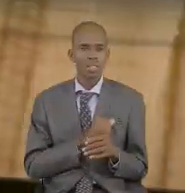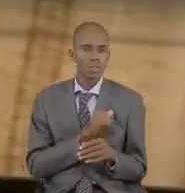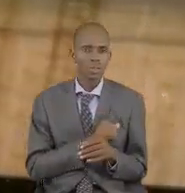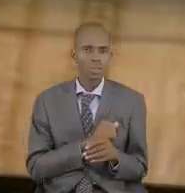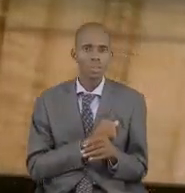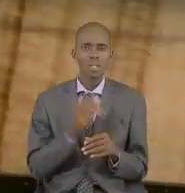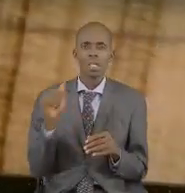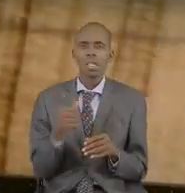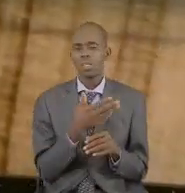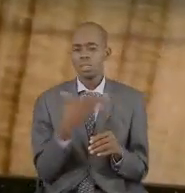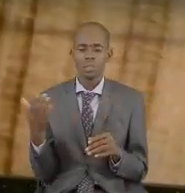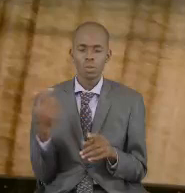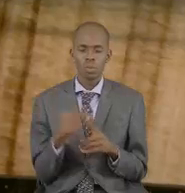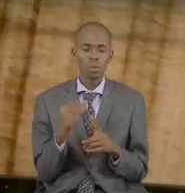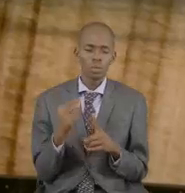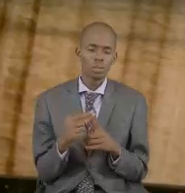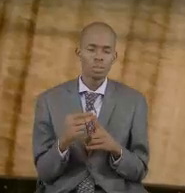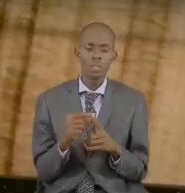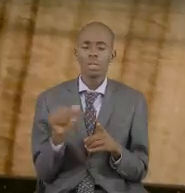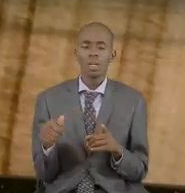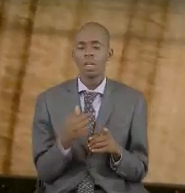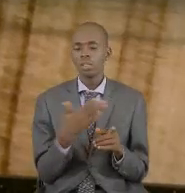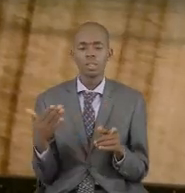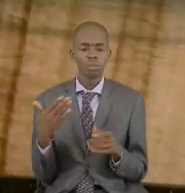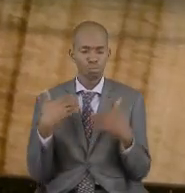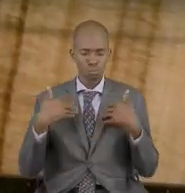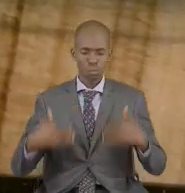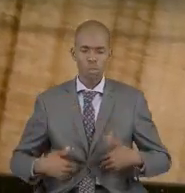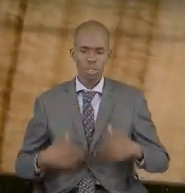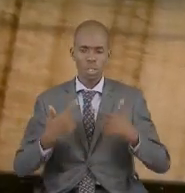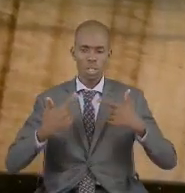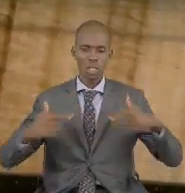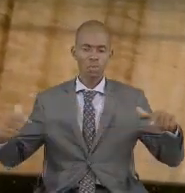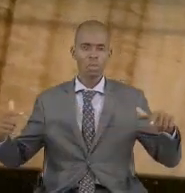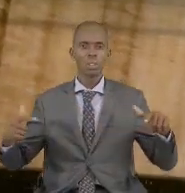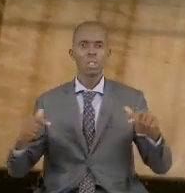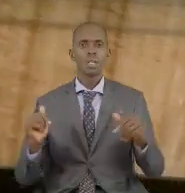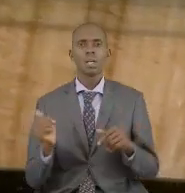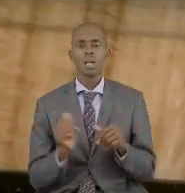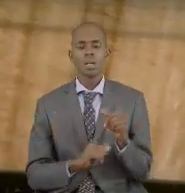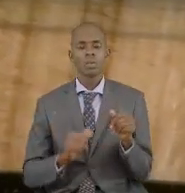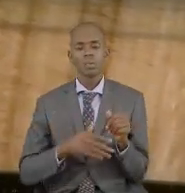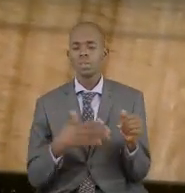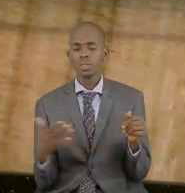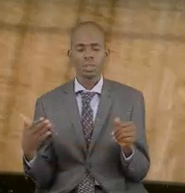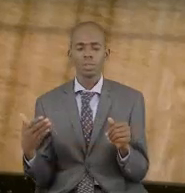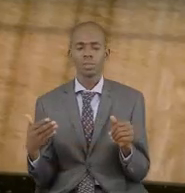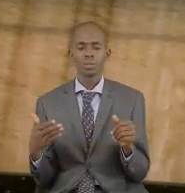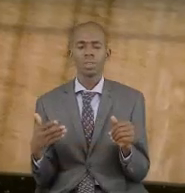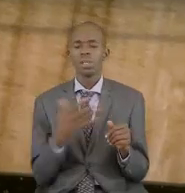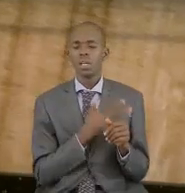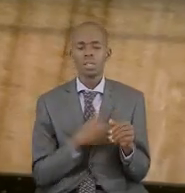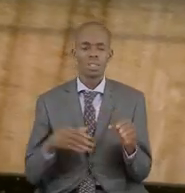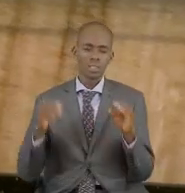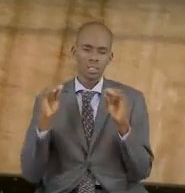any utterance, any body language, everything, thou art true, and teachest